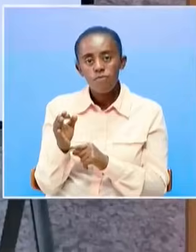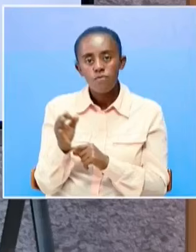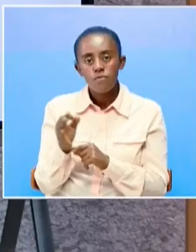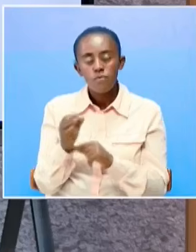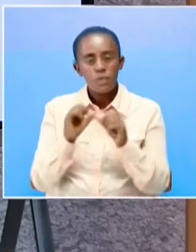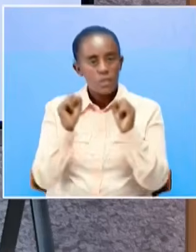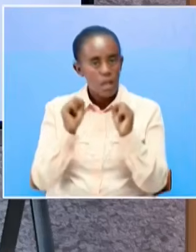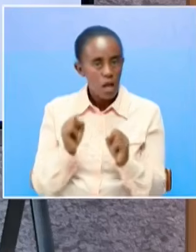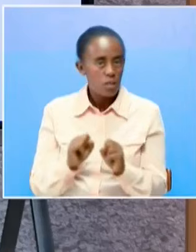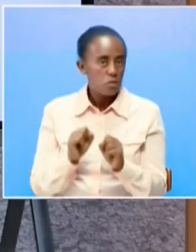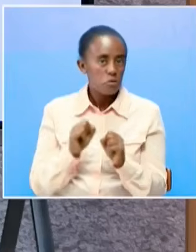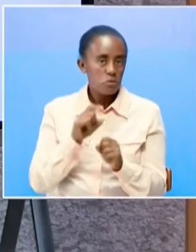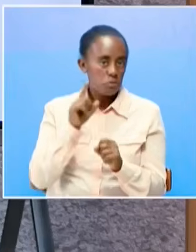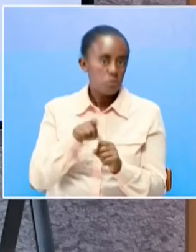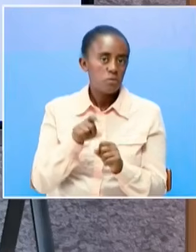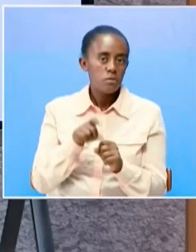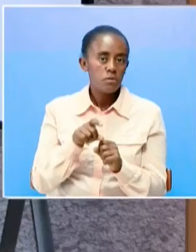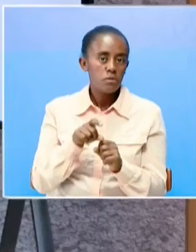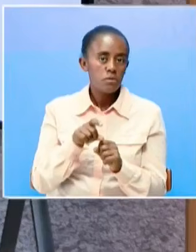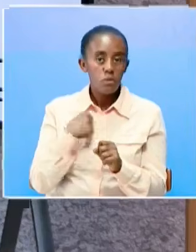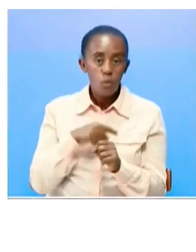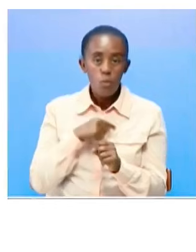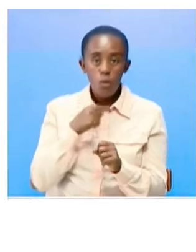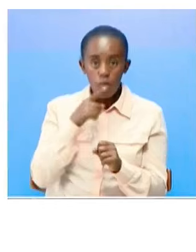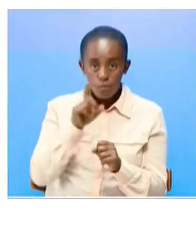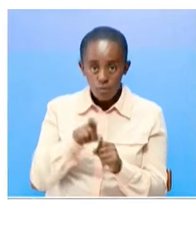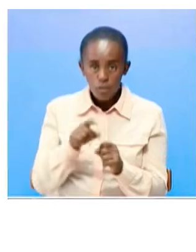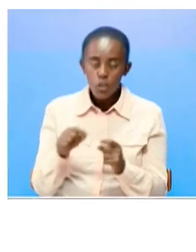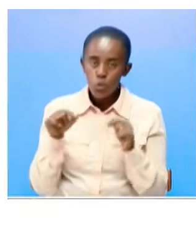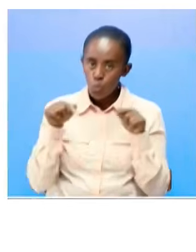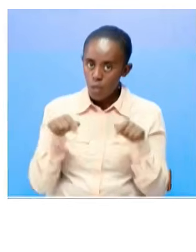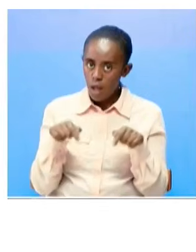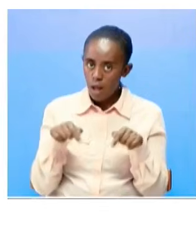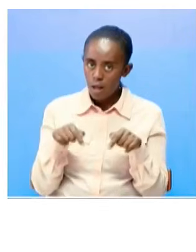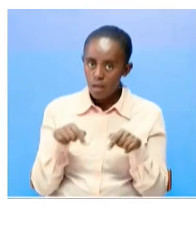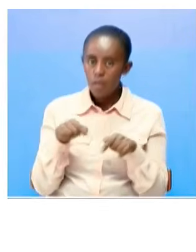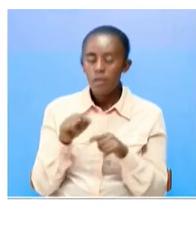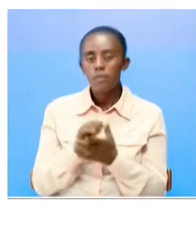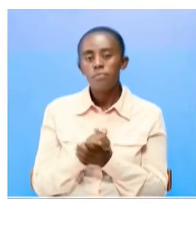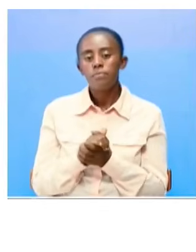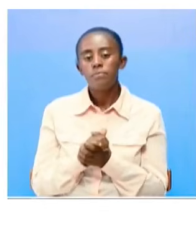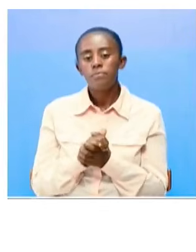styles can be used. So we have to say today here.